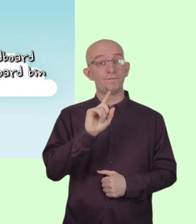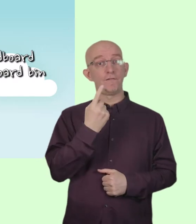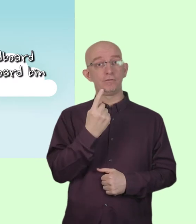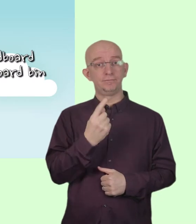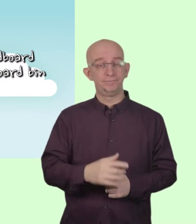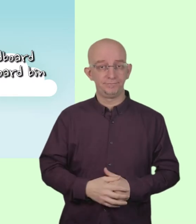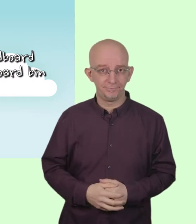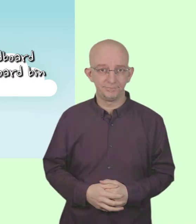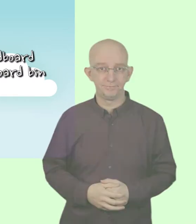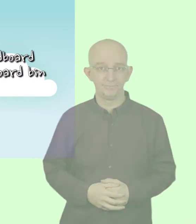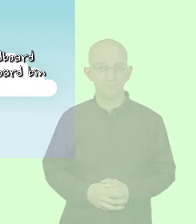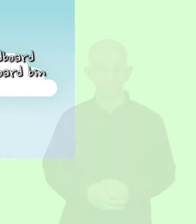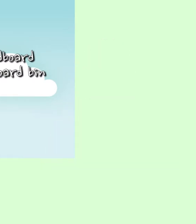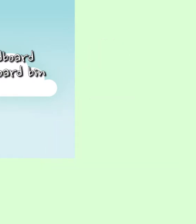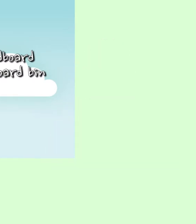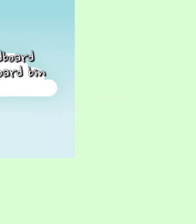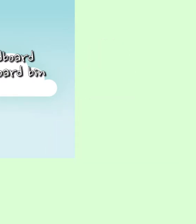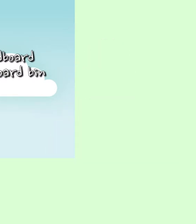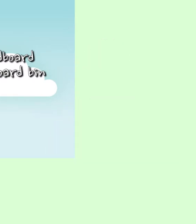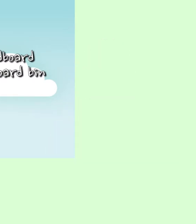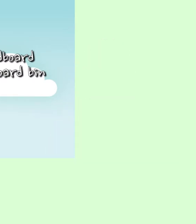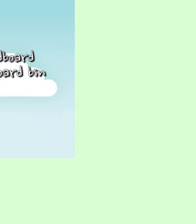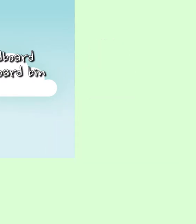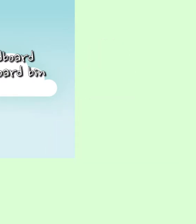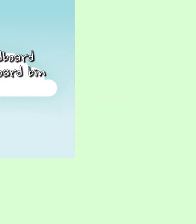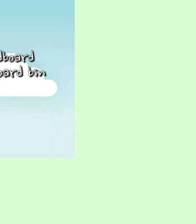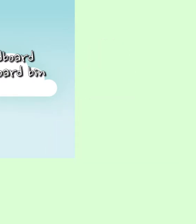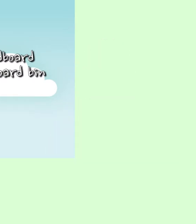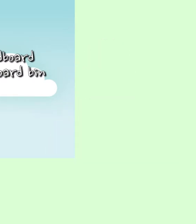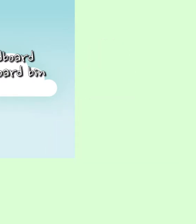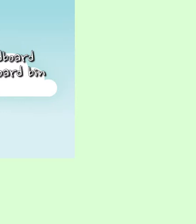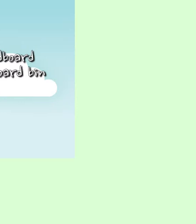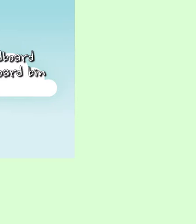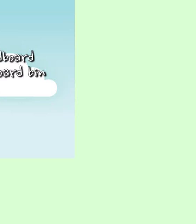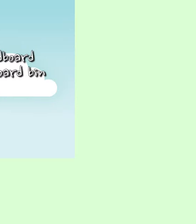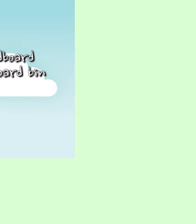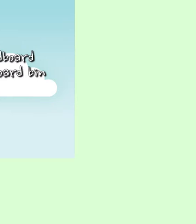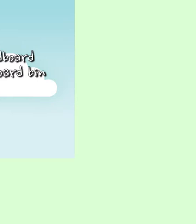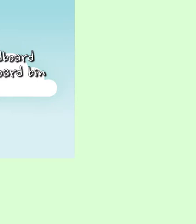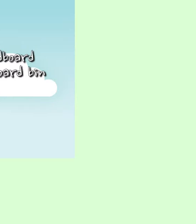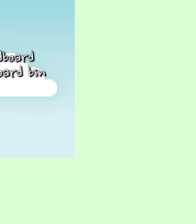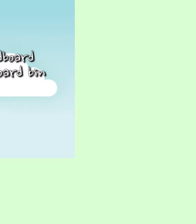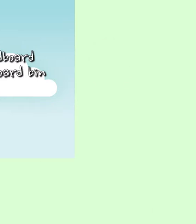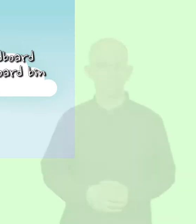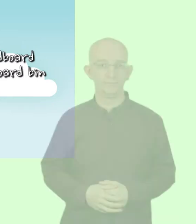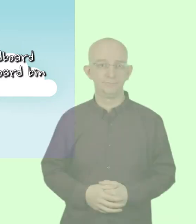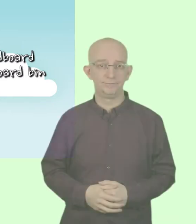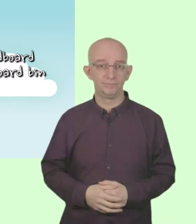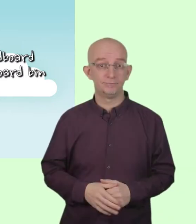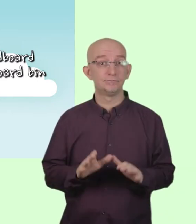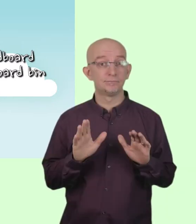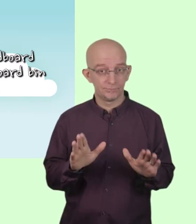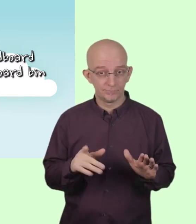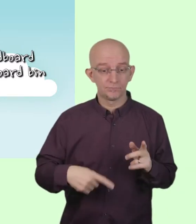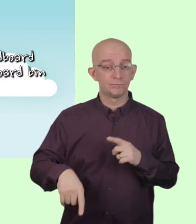Key point 1. Drink cartons and Tetra Paks are cardboard. Put them in your paper and cardboard bin. And